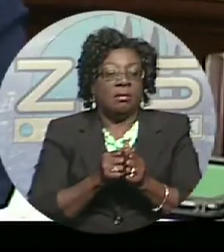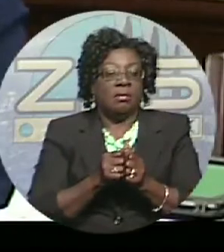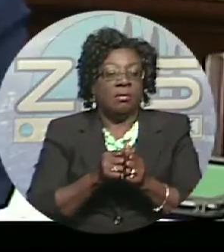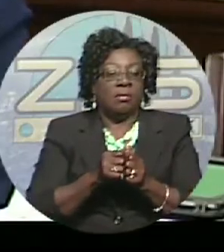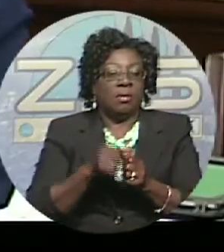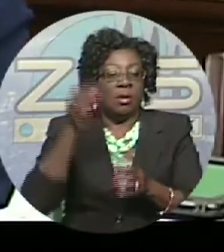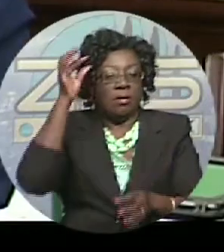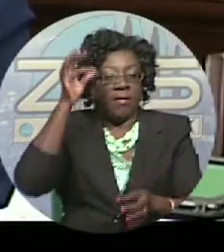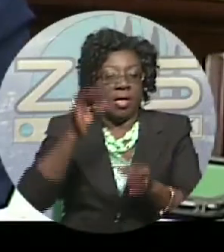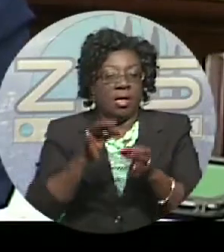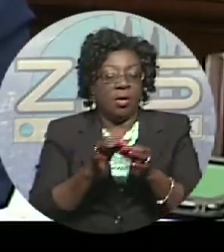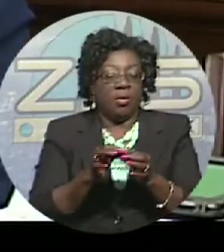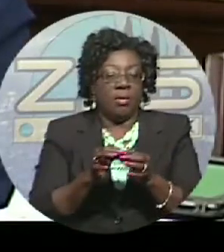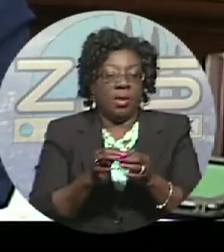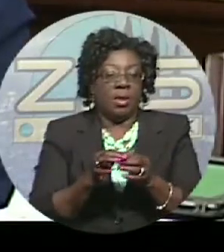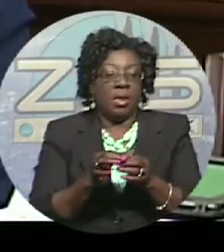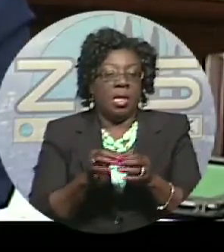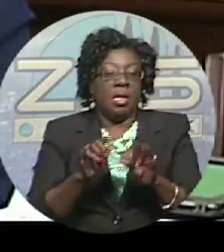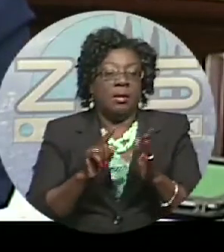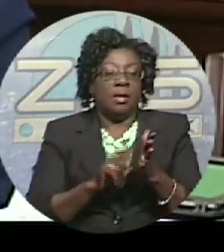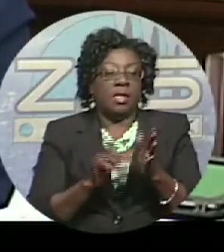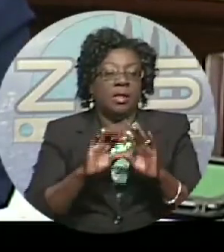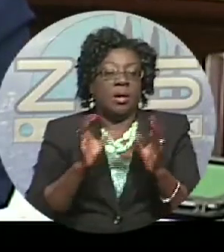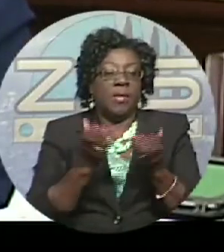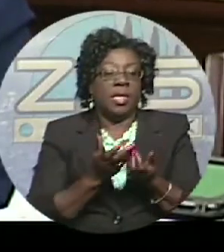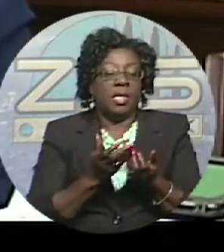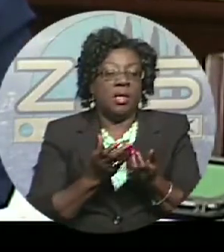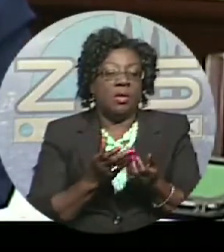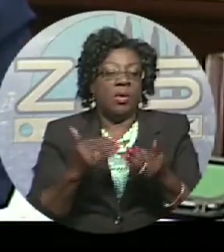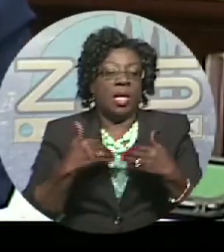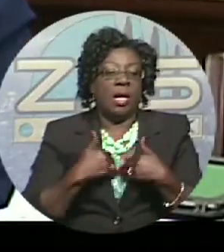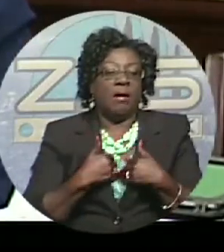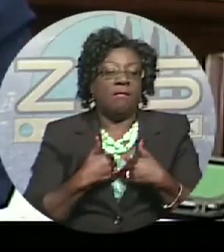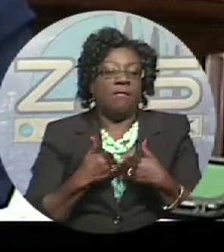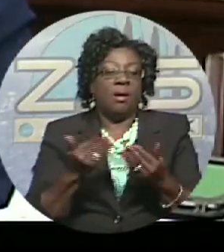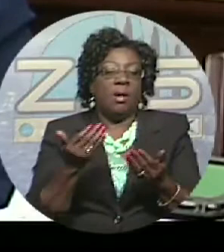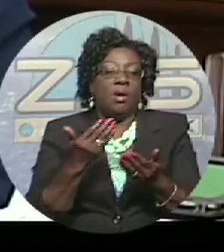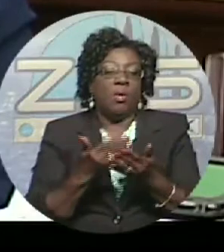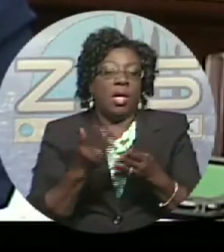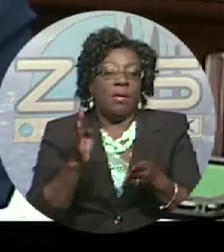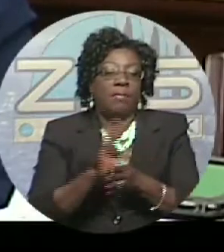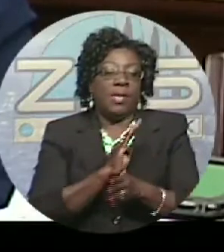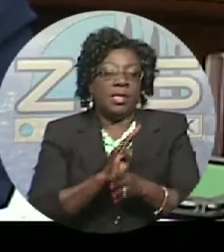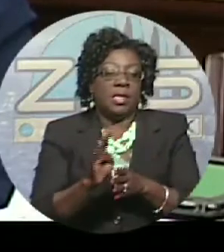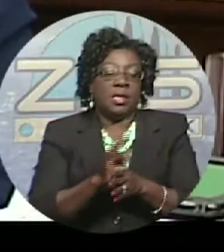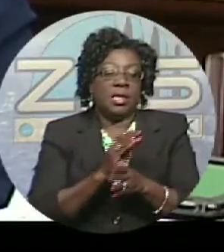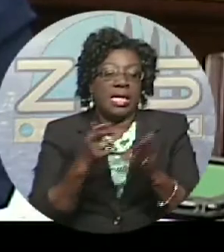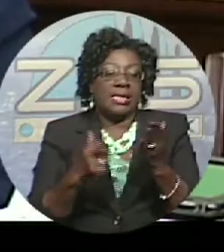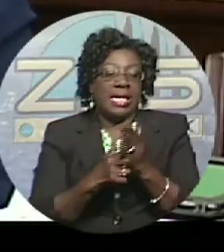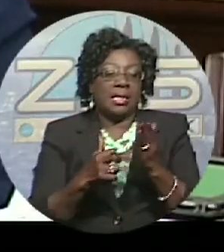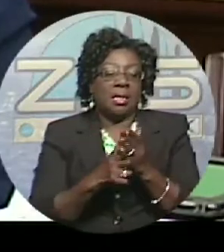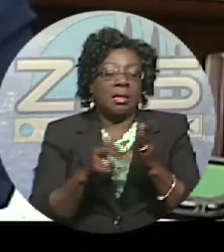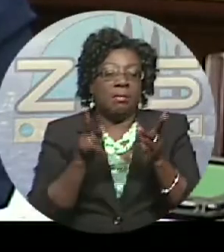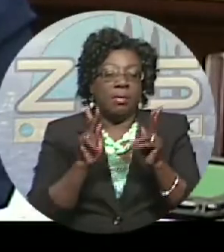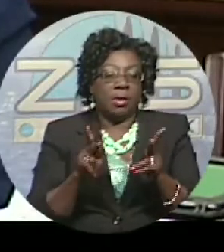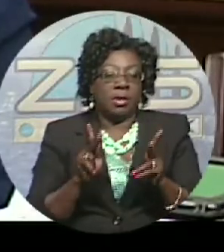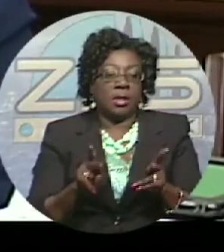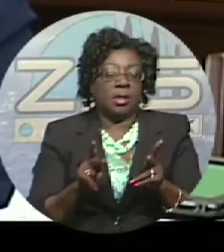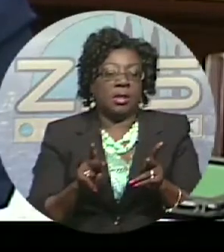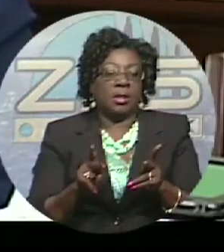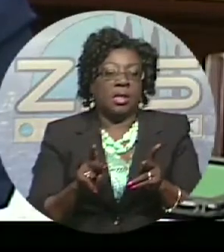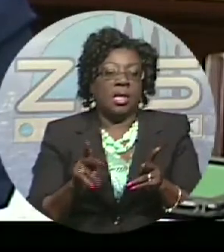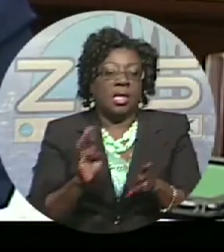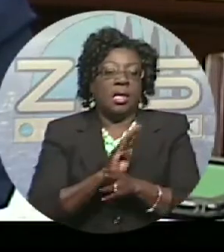agreement. This committee will consist of well-versed business and technical persons. The